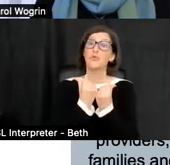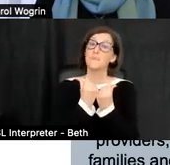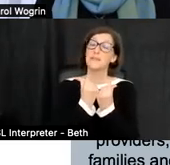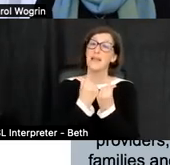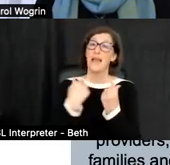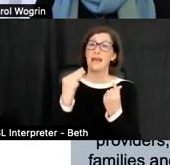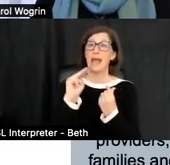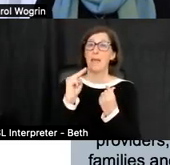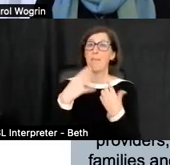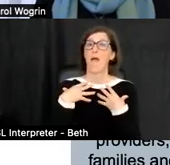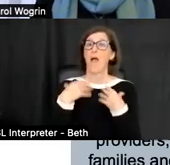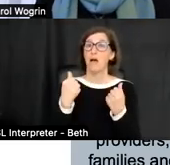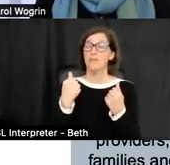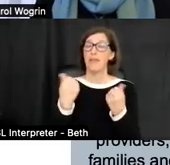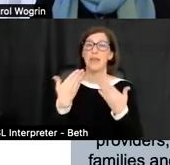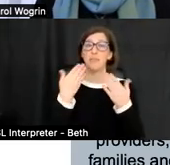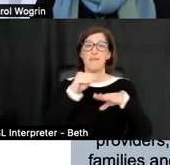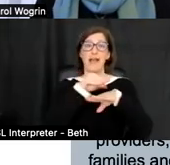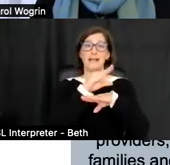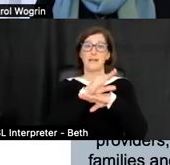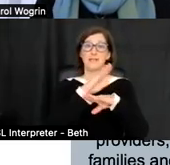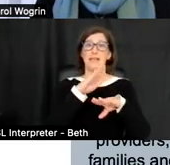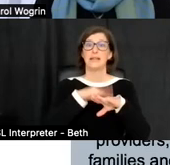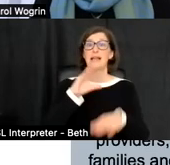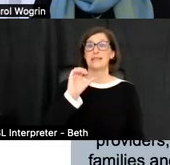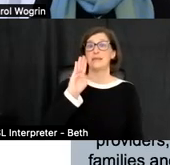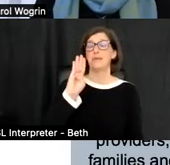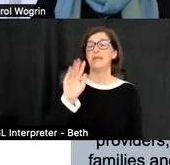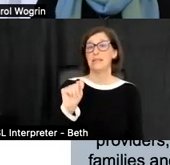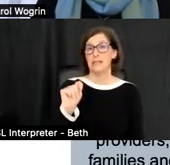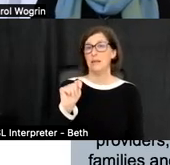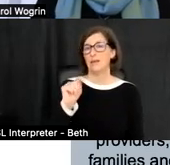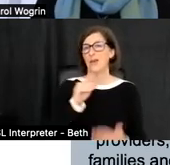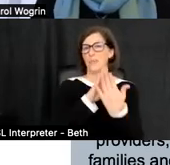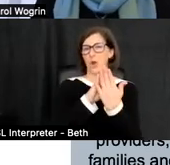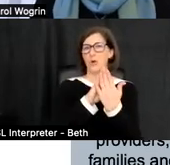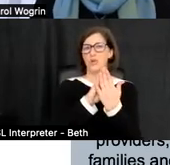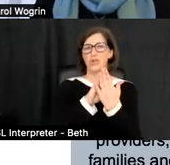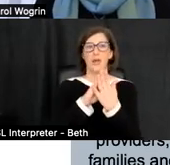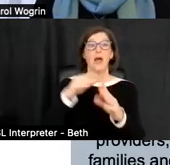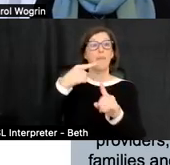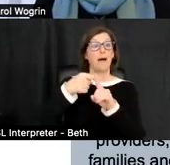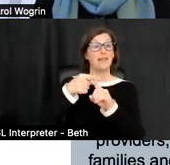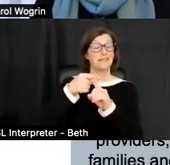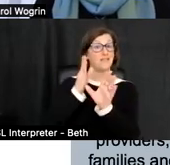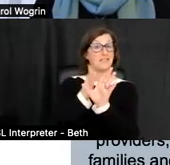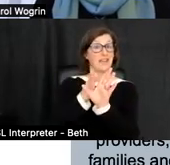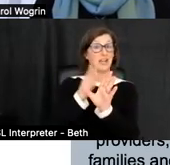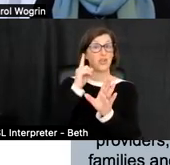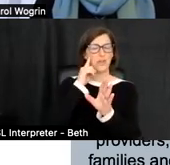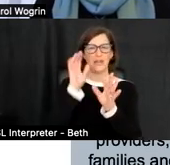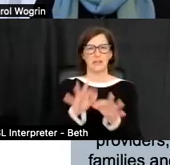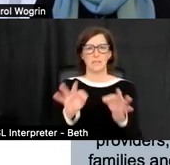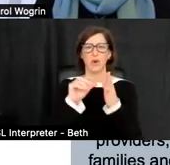provide counseling that draws on cognitive behavioral therapy, positive psychology, because we think it's really important to emphasize